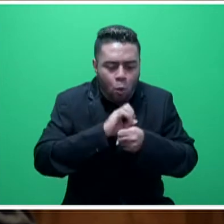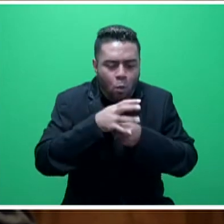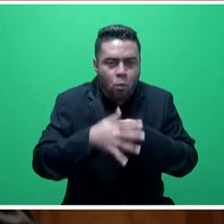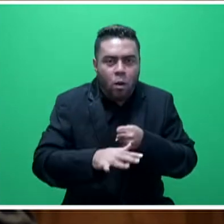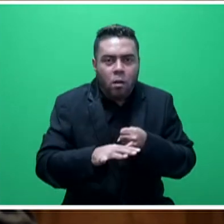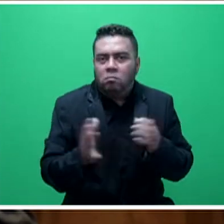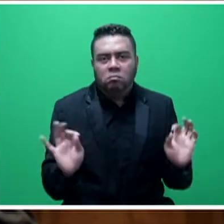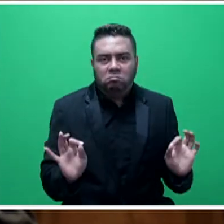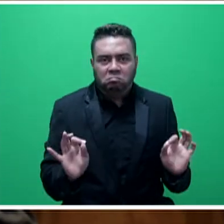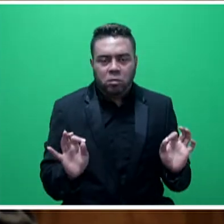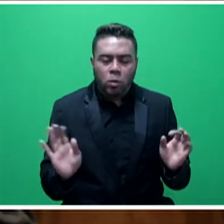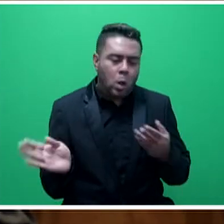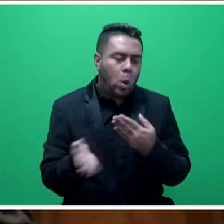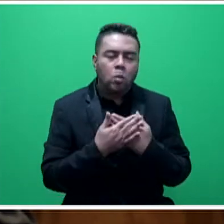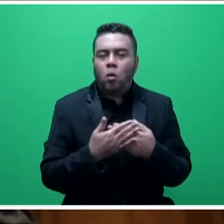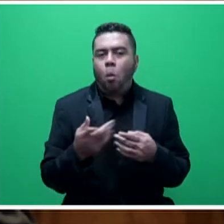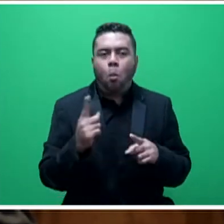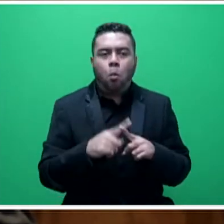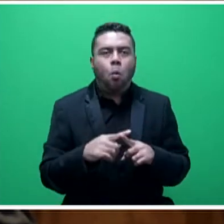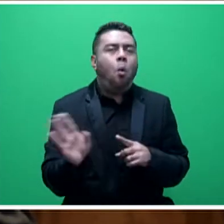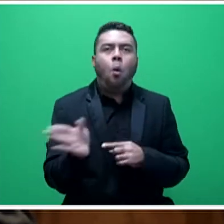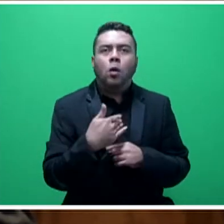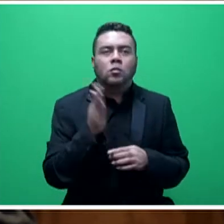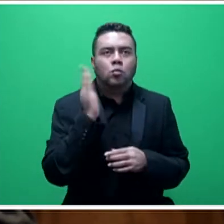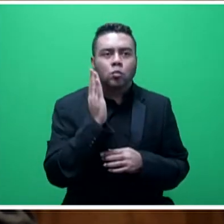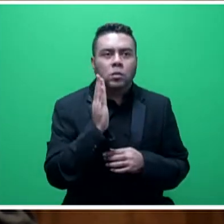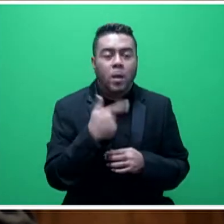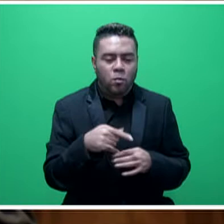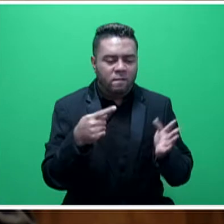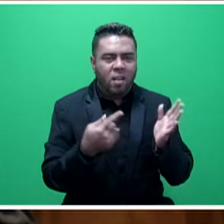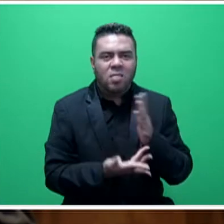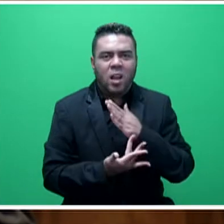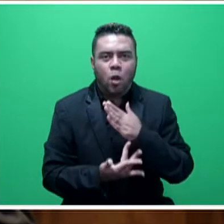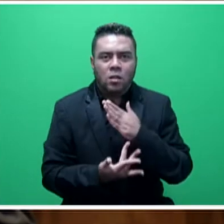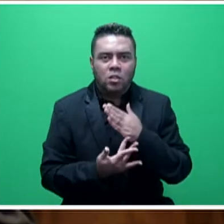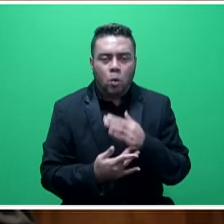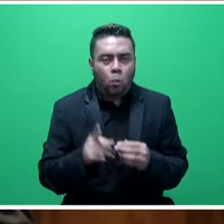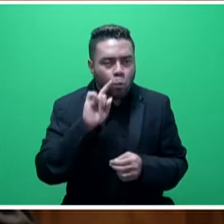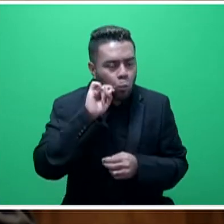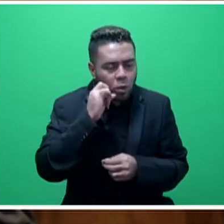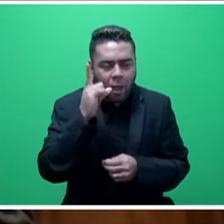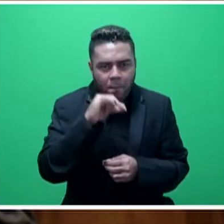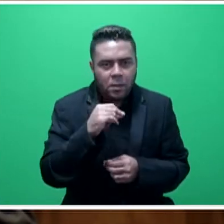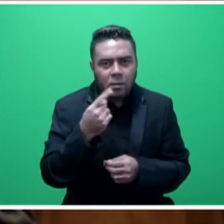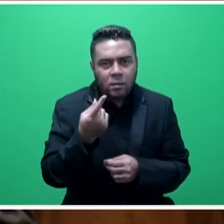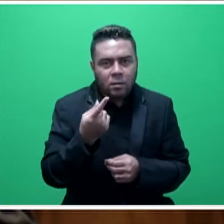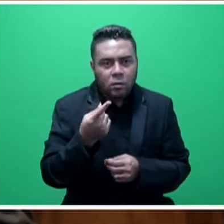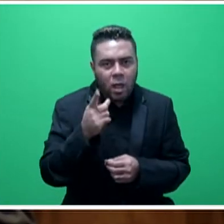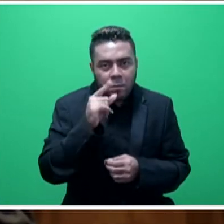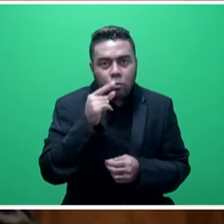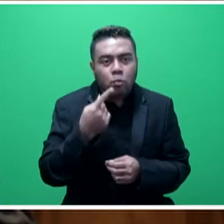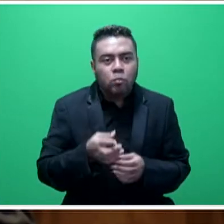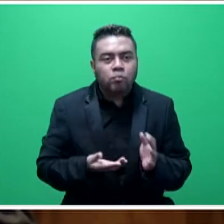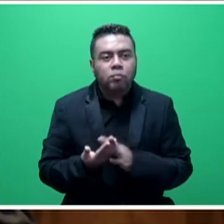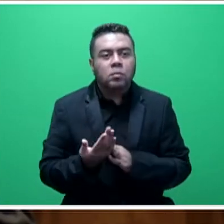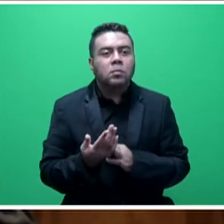outbreaks. Fortunately, our government has invested heavily in technology, and we were able to leverage this during the lockdown.